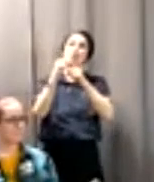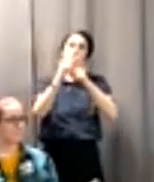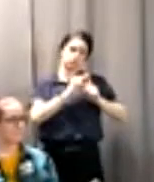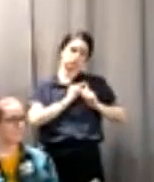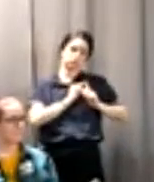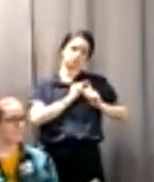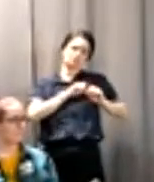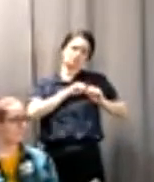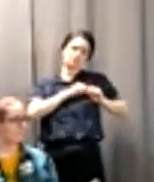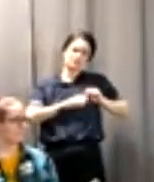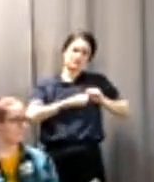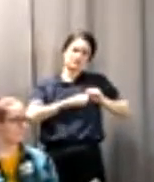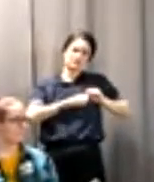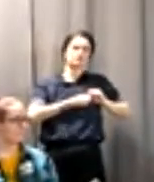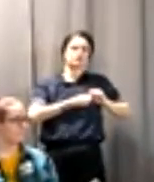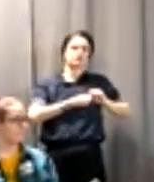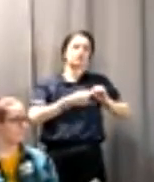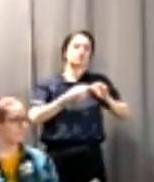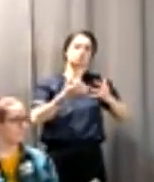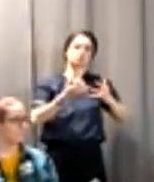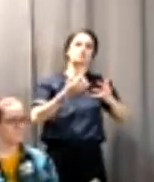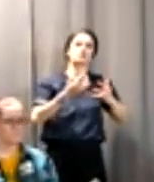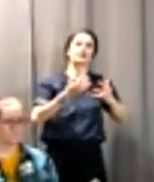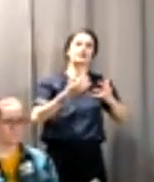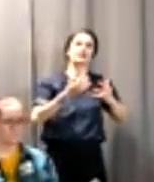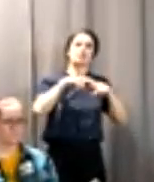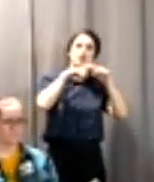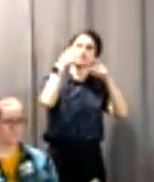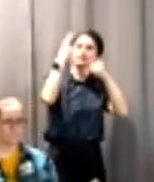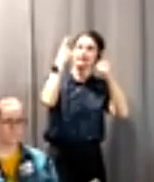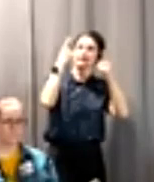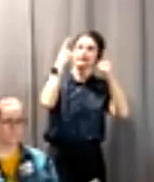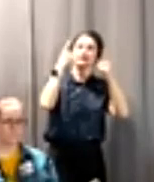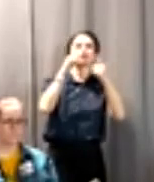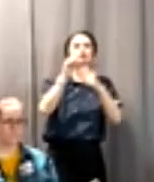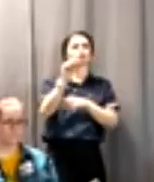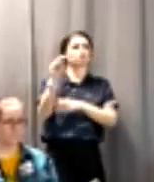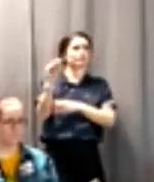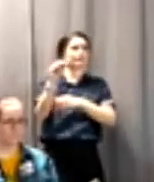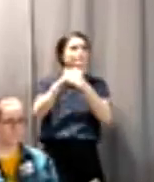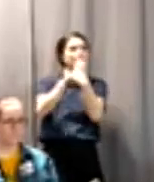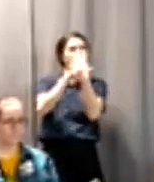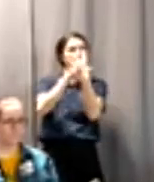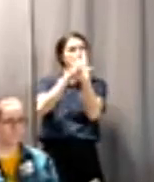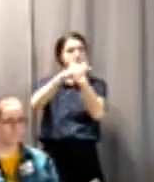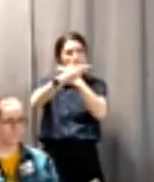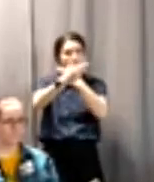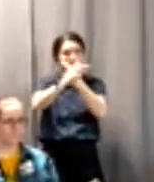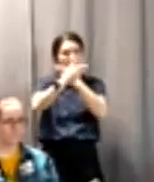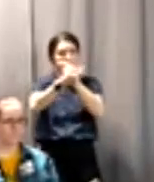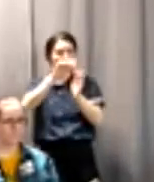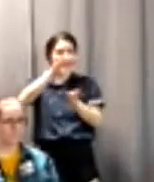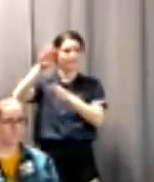hiding behind social media. Talk to people, be face to face, and keep doing the fight, keep changing those